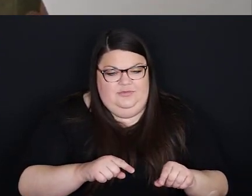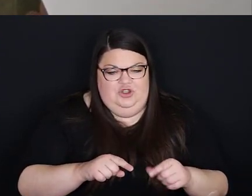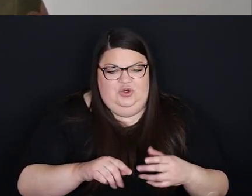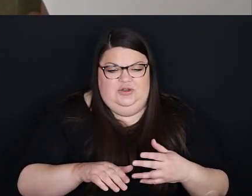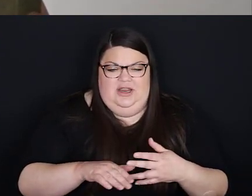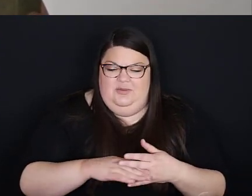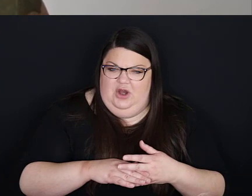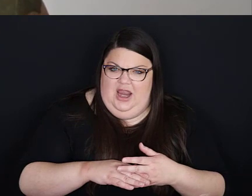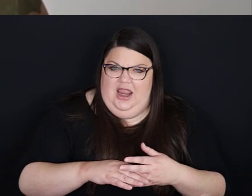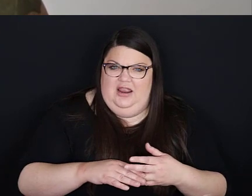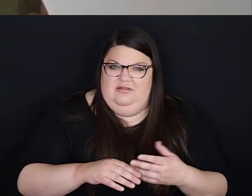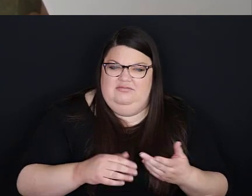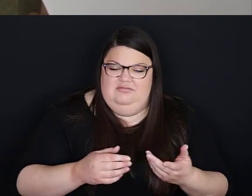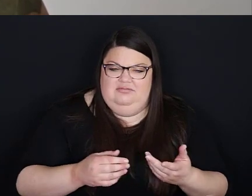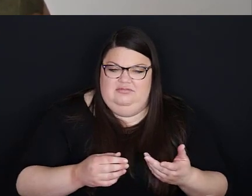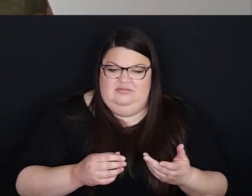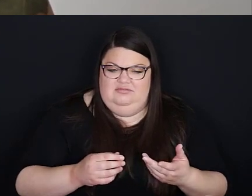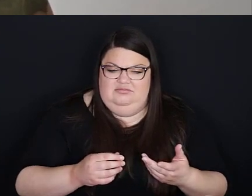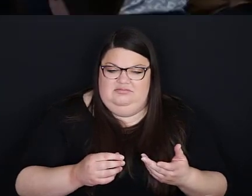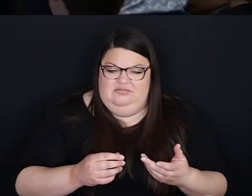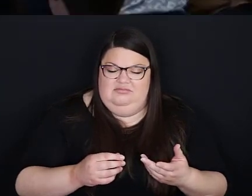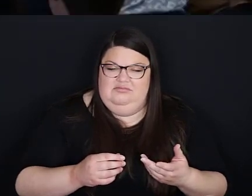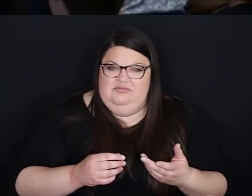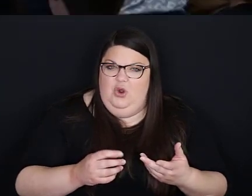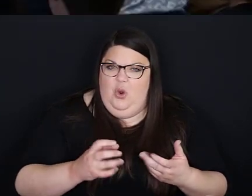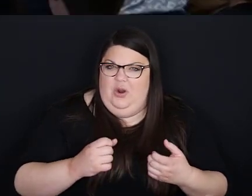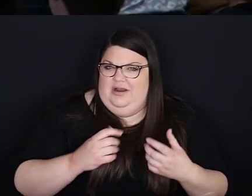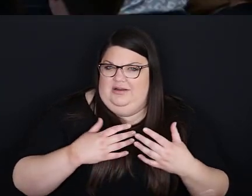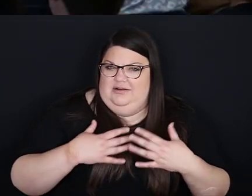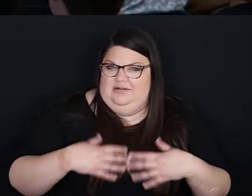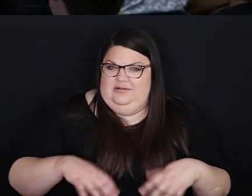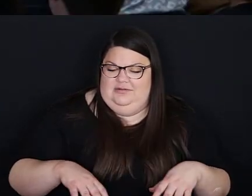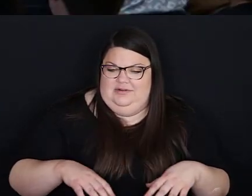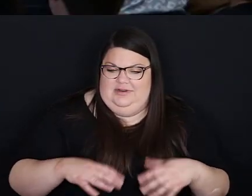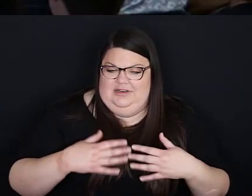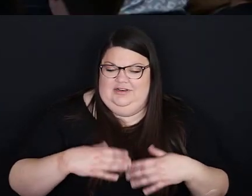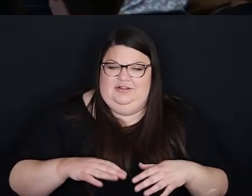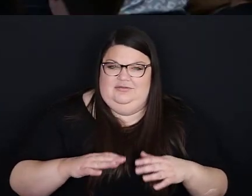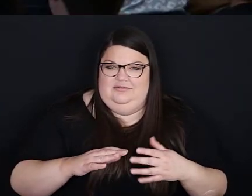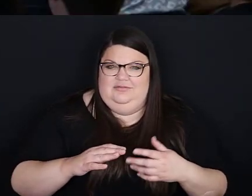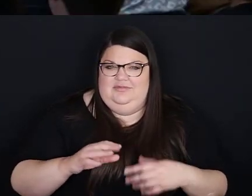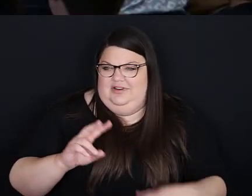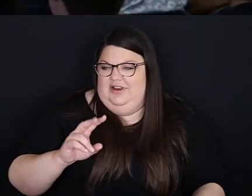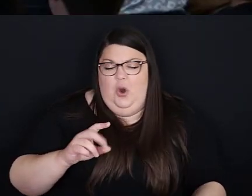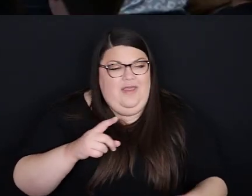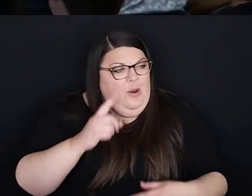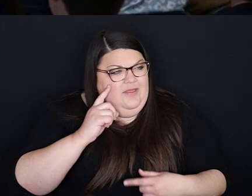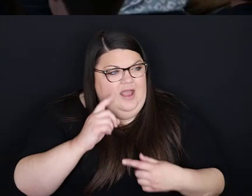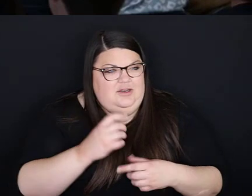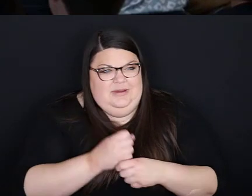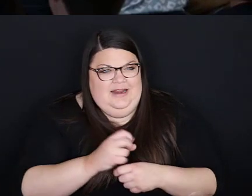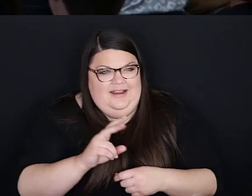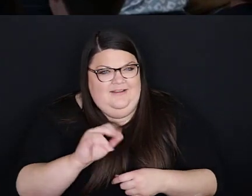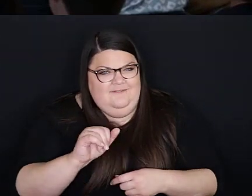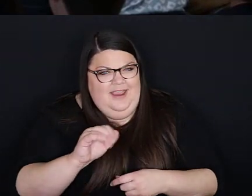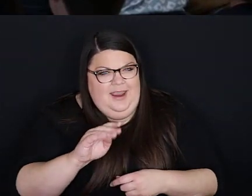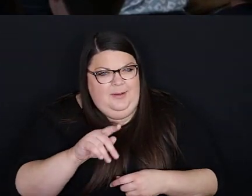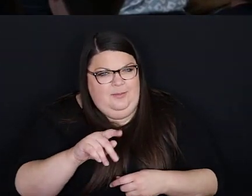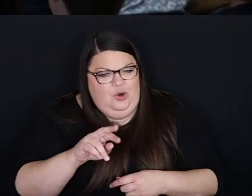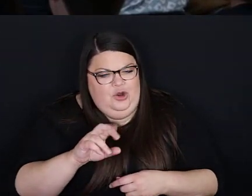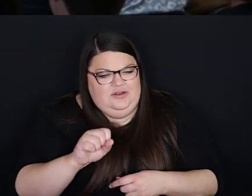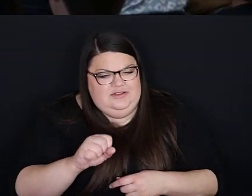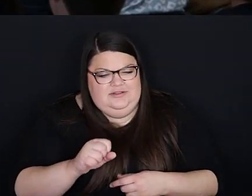take a break, or take a rest. To be getting vapors, you know. This whole thing of